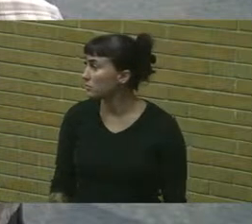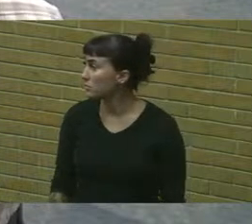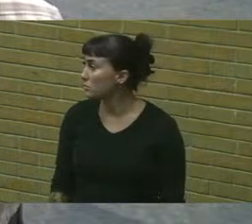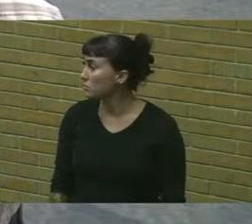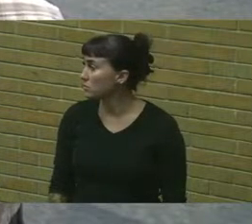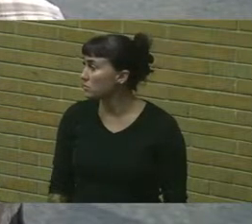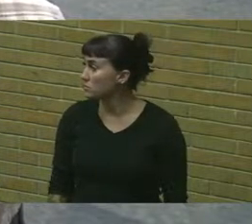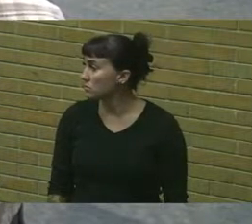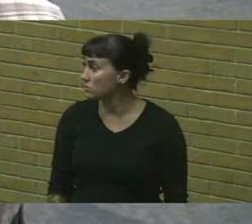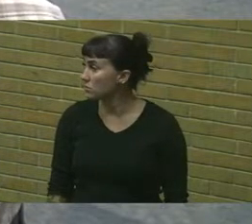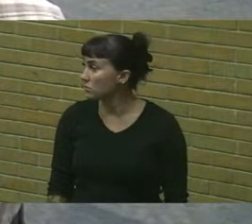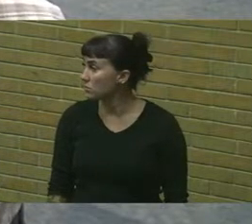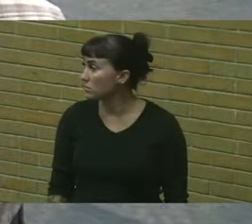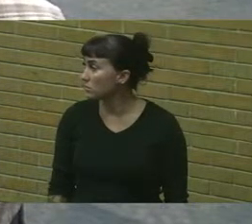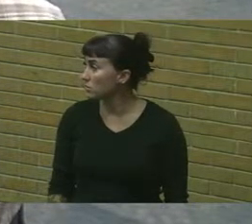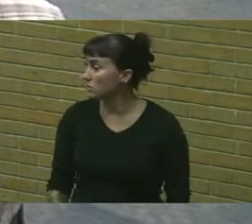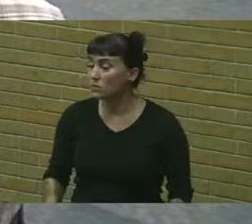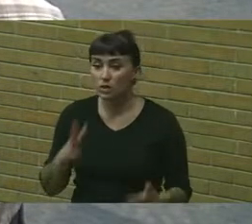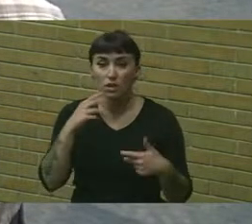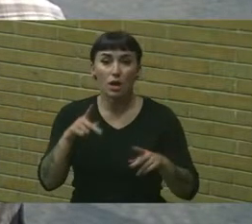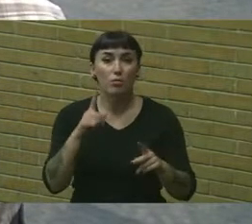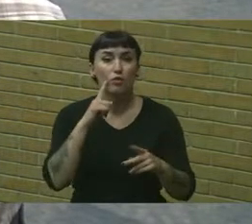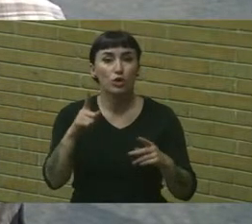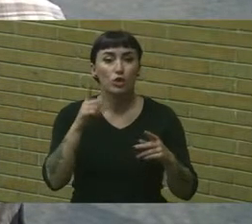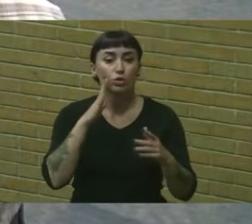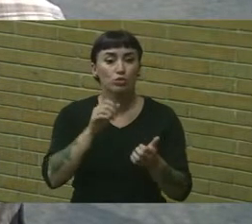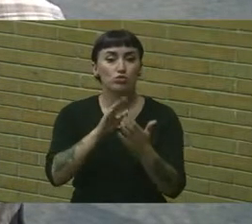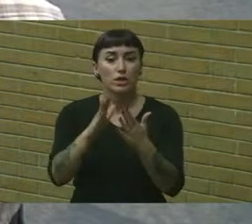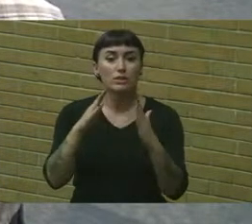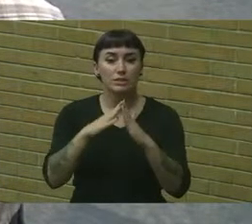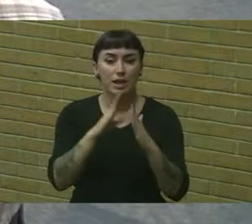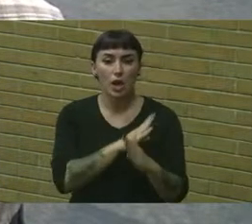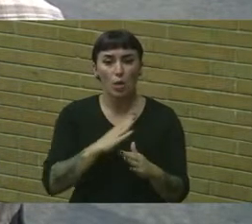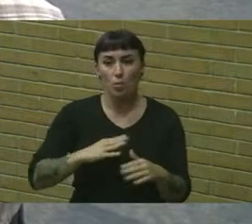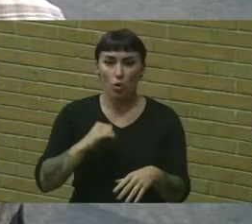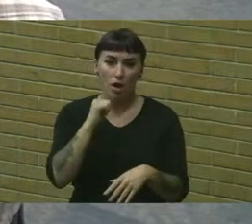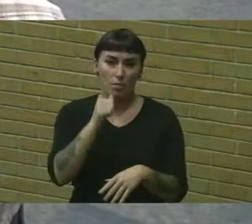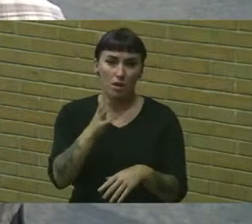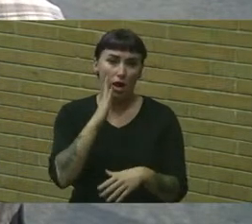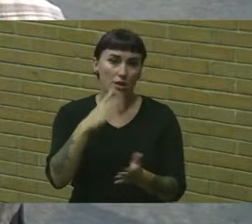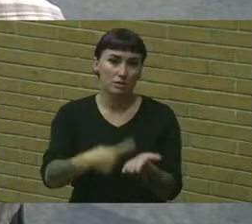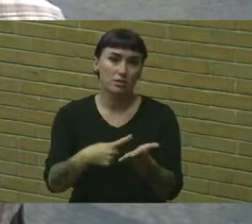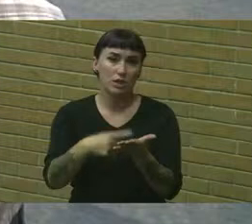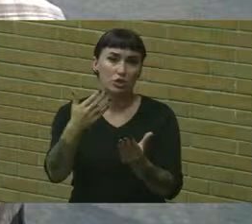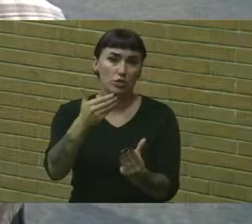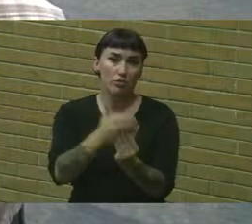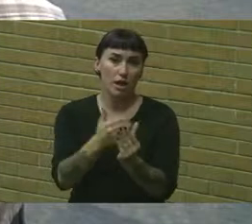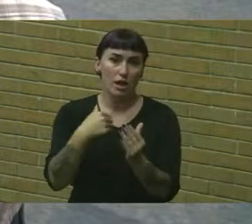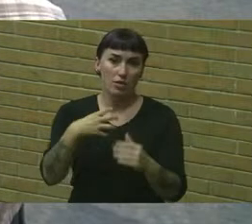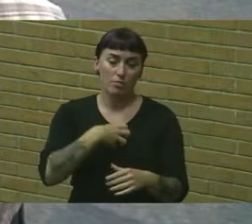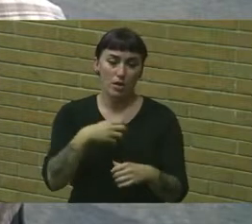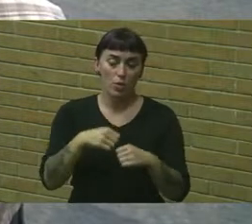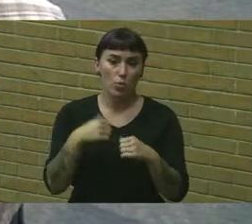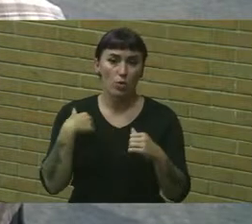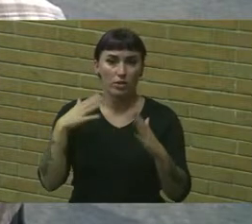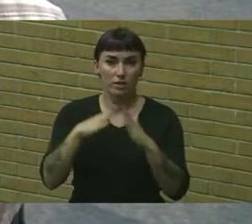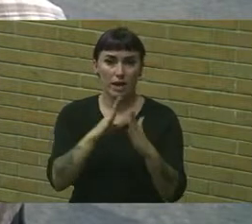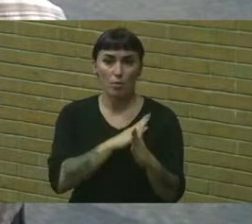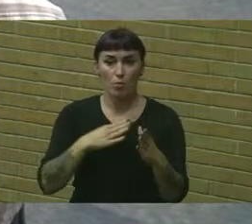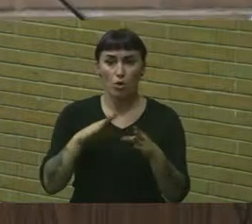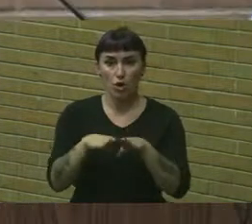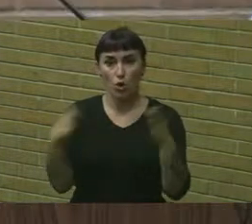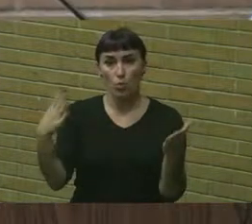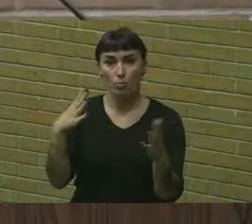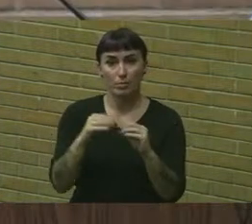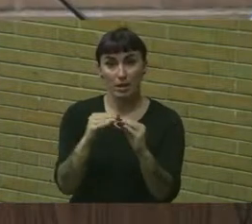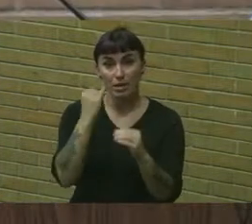This is for your opportunity to address the town board. I'm not going to discuss your filing of a complaint with the town court in an open meeting. So if you have a